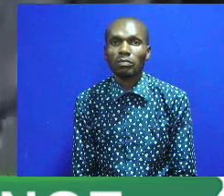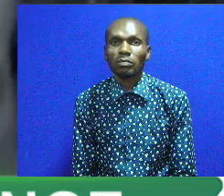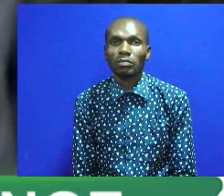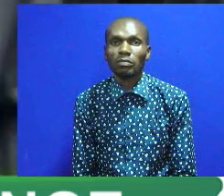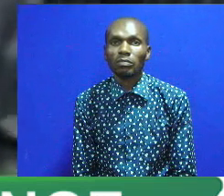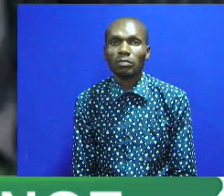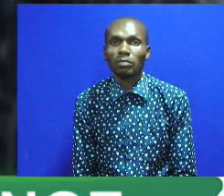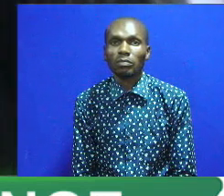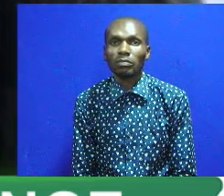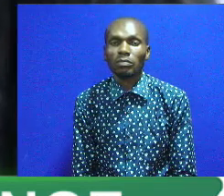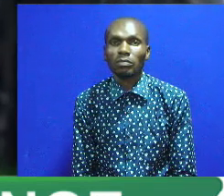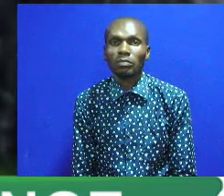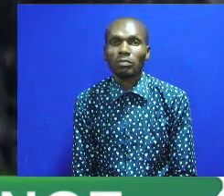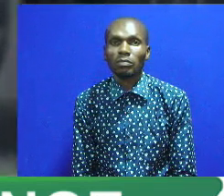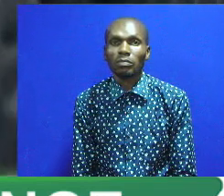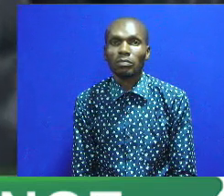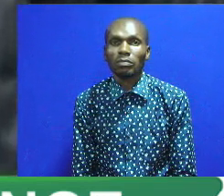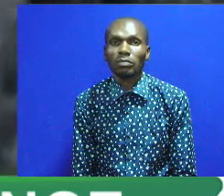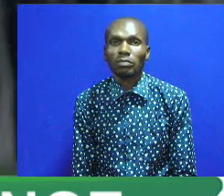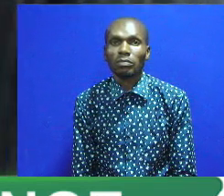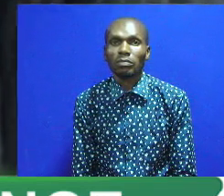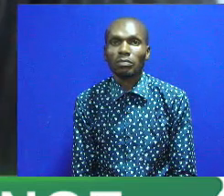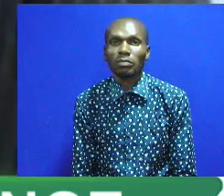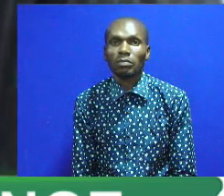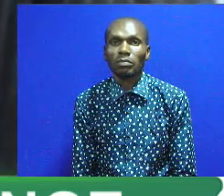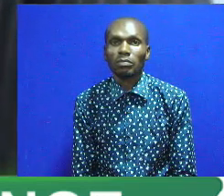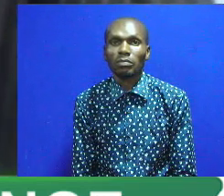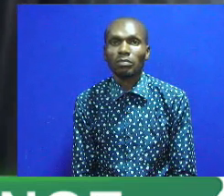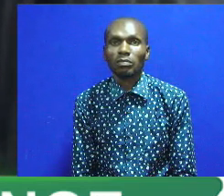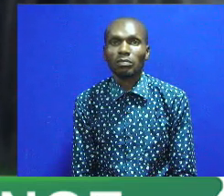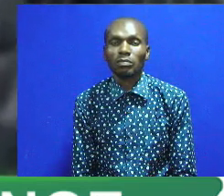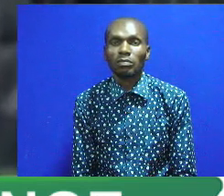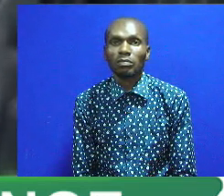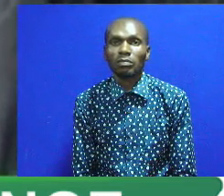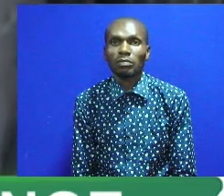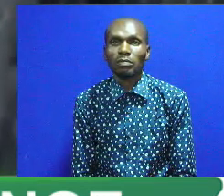founded on the premise of Kenyan people, we will not participate.